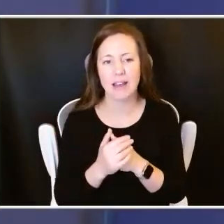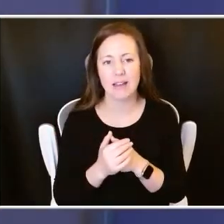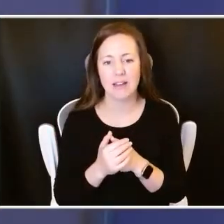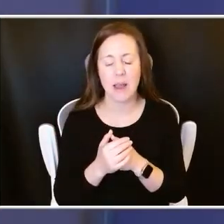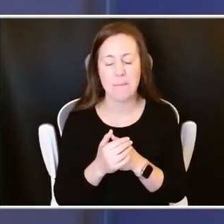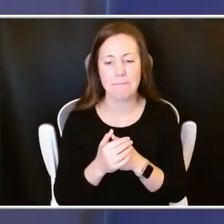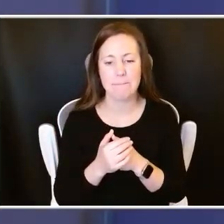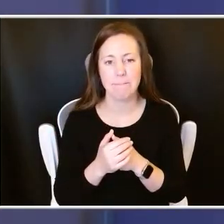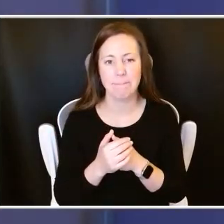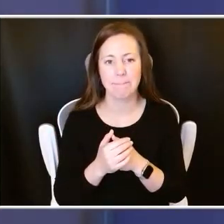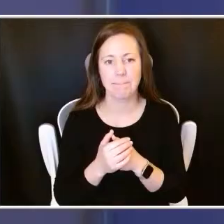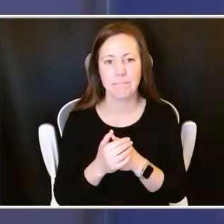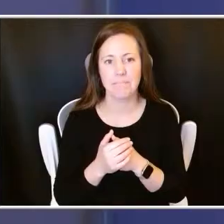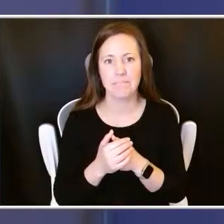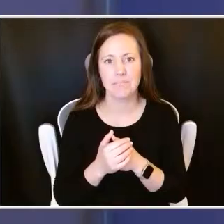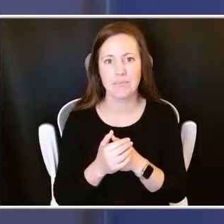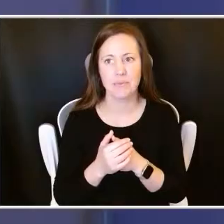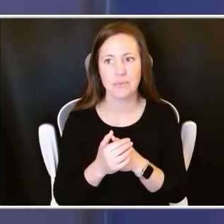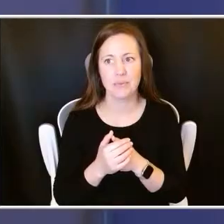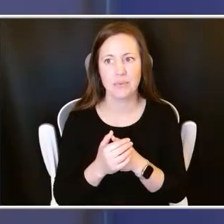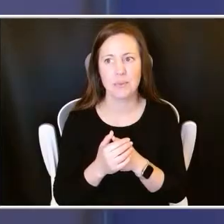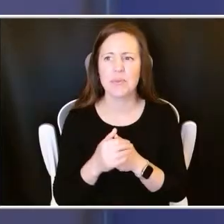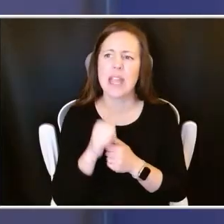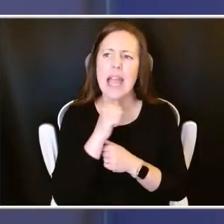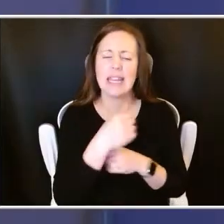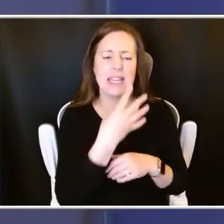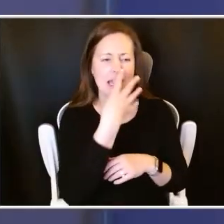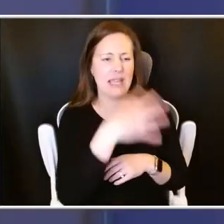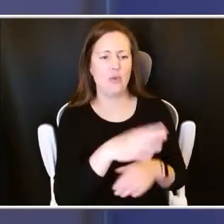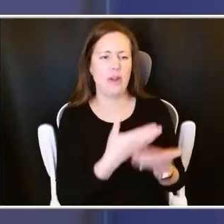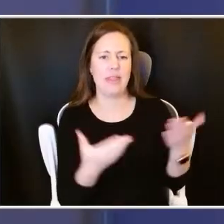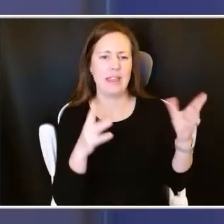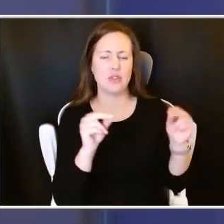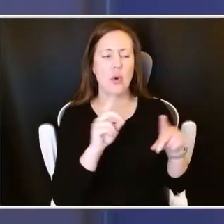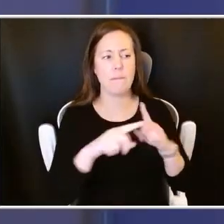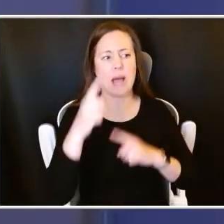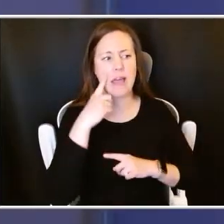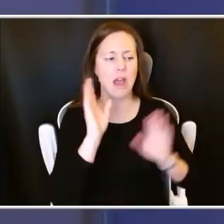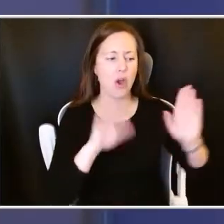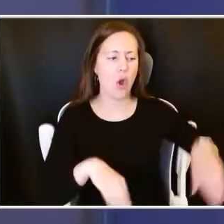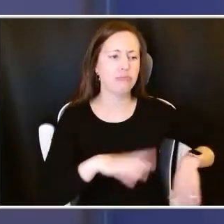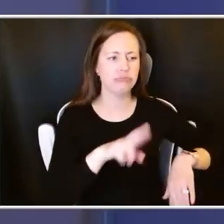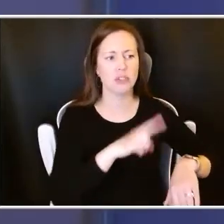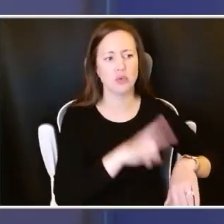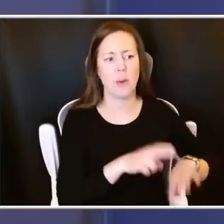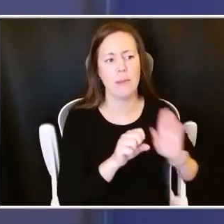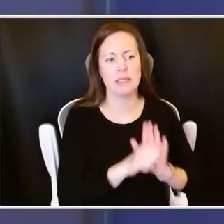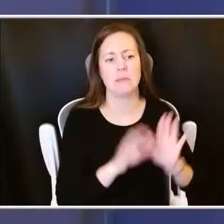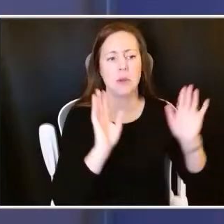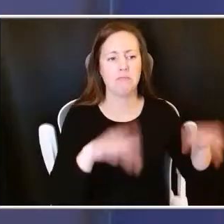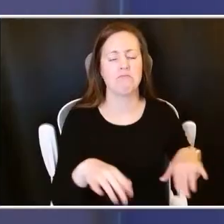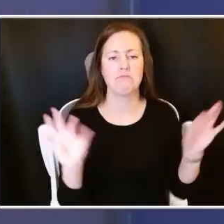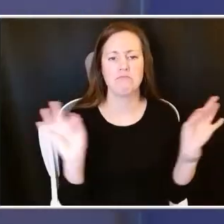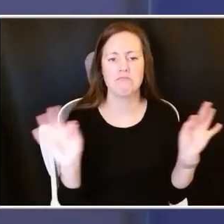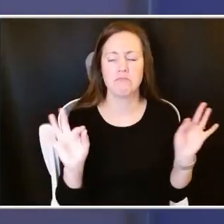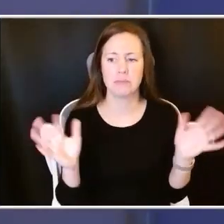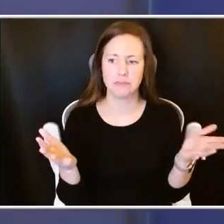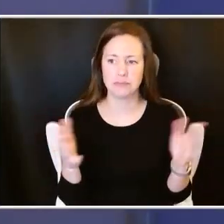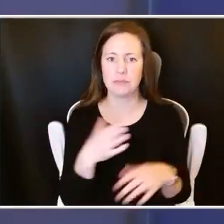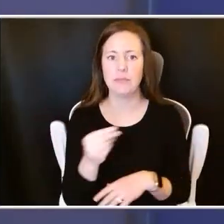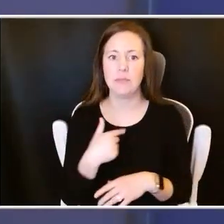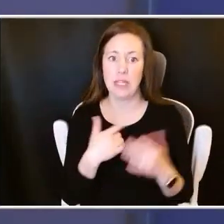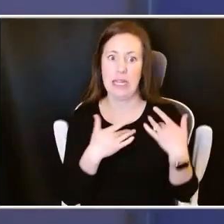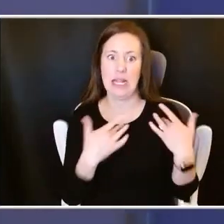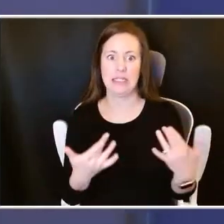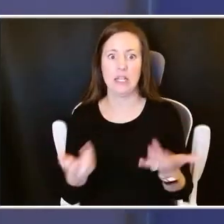it wasn't that I necessarily ignored things. I chalked them up as just normal run-of-the-mill stuff. And I tend to get up at 4, hit the ground